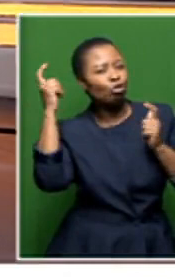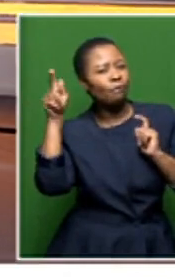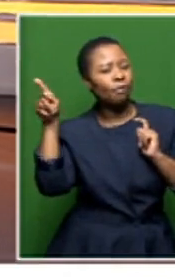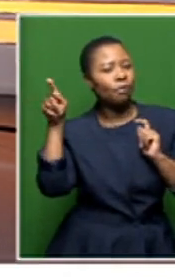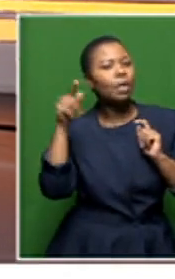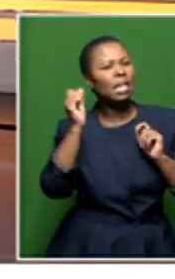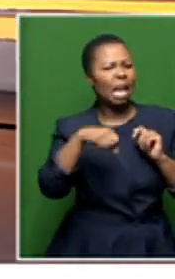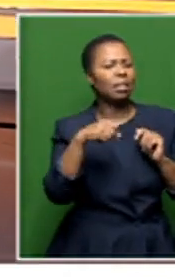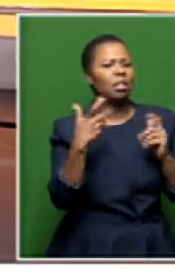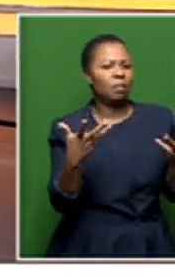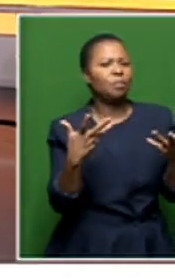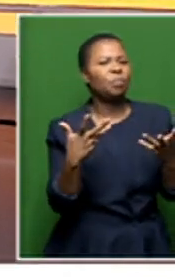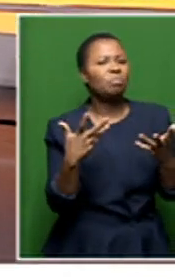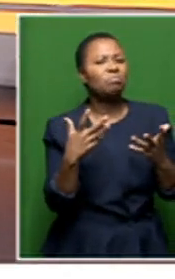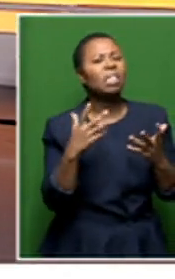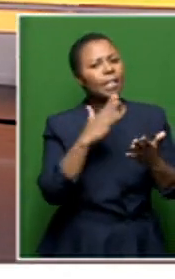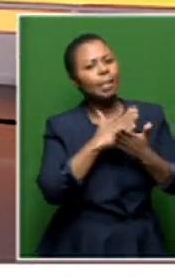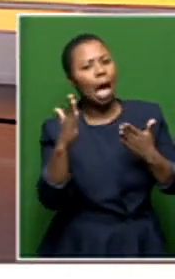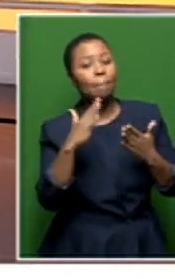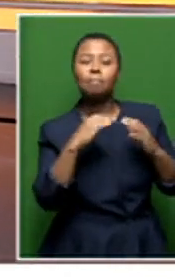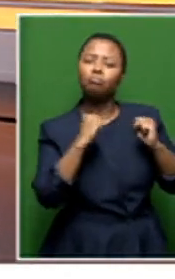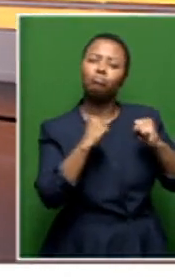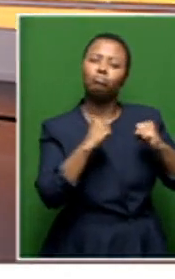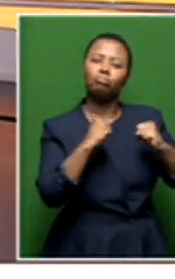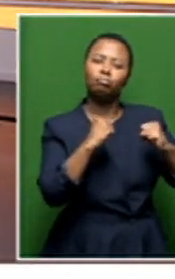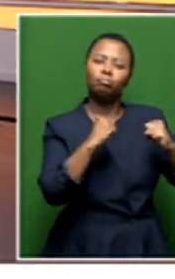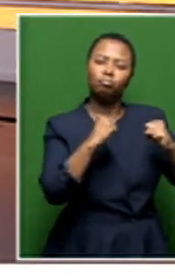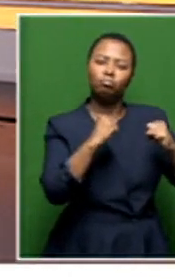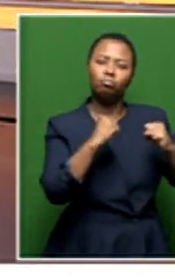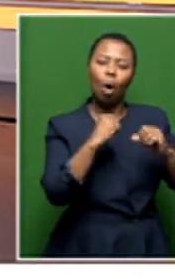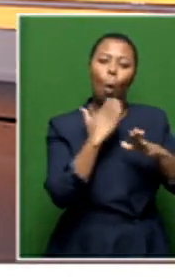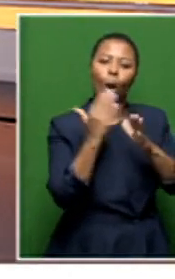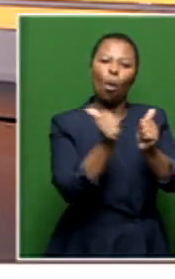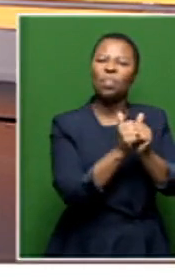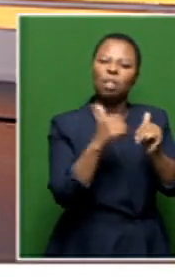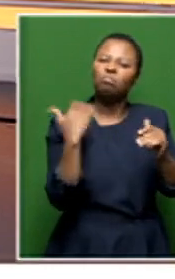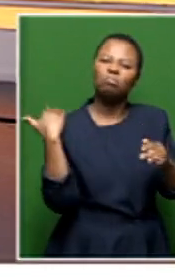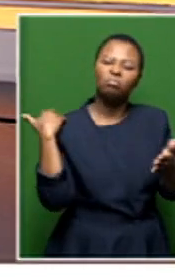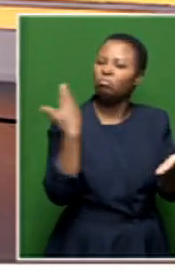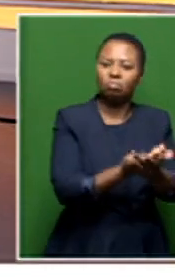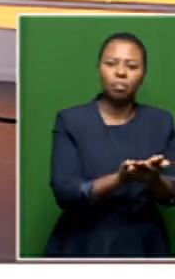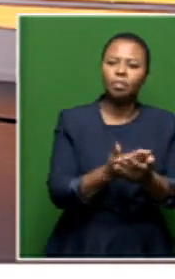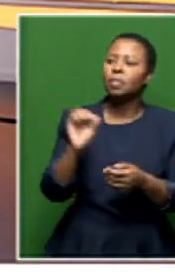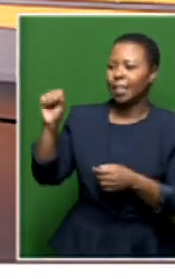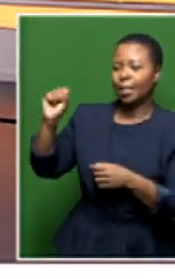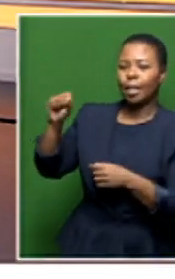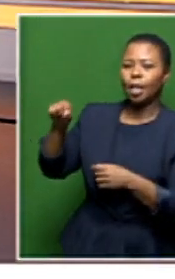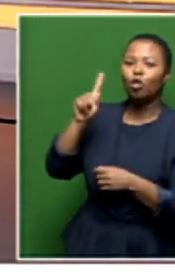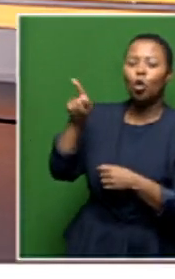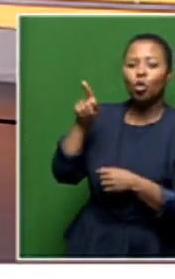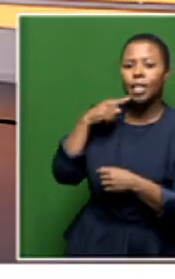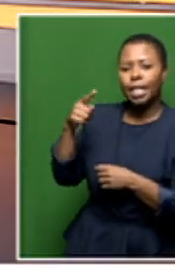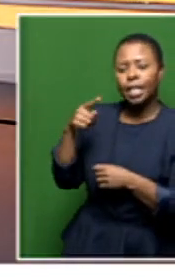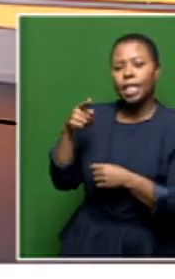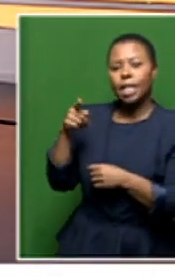But then you find those clients who will stick with you throughout. Yeah. Yes. Tell me something, Lebo. You said that,